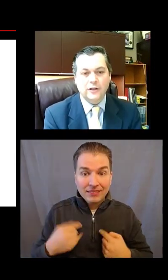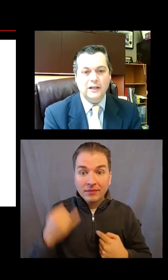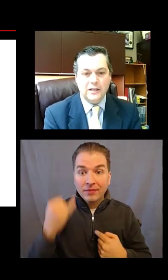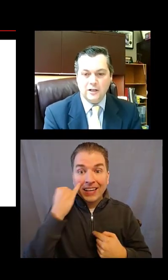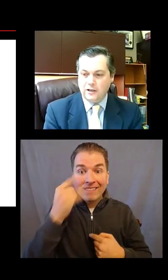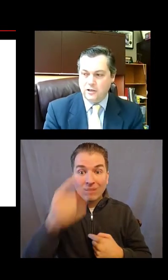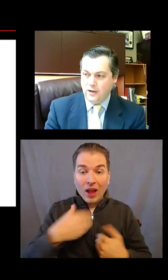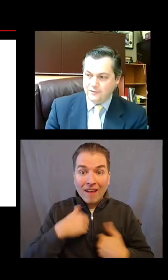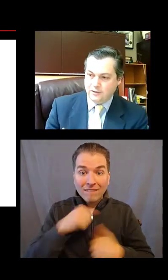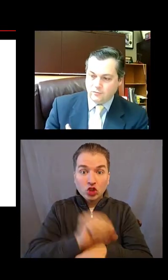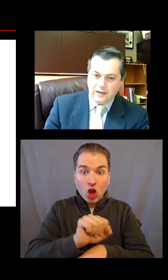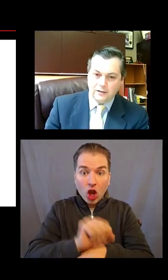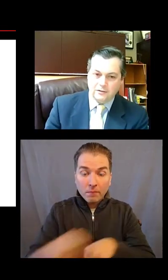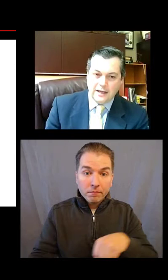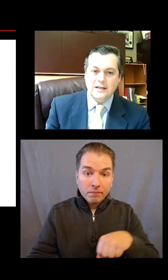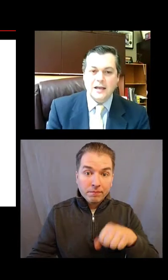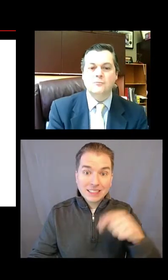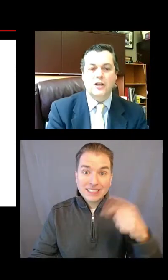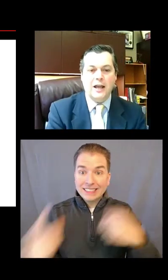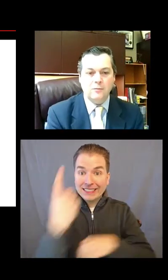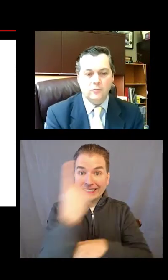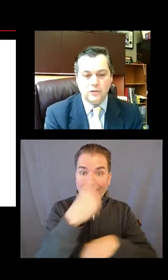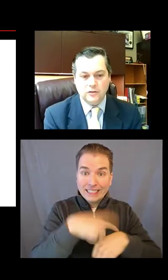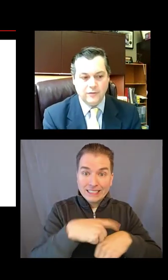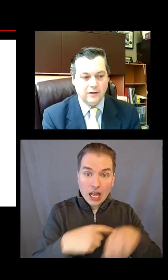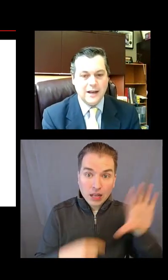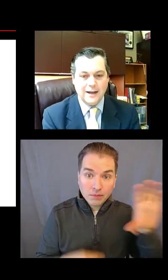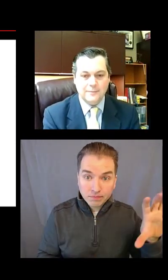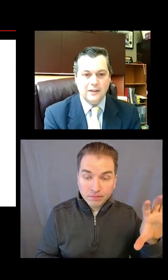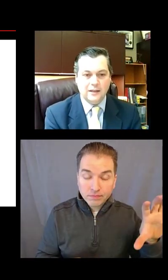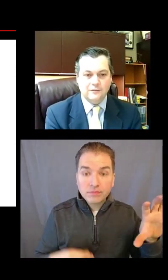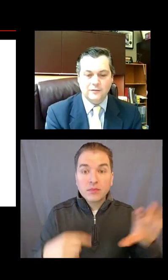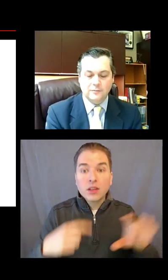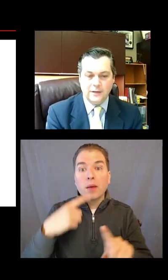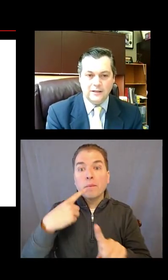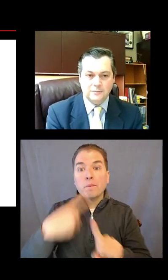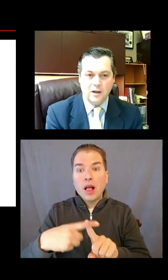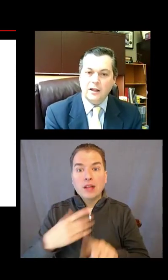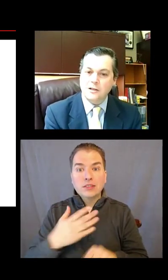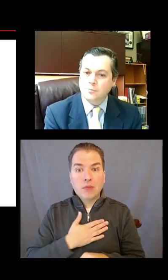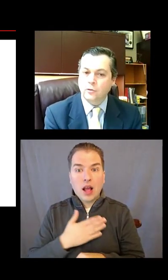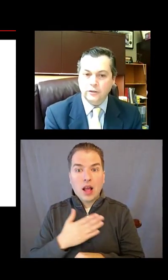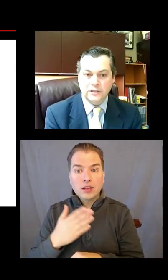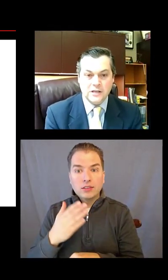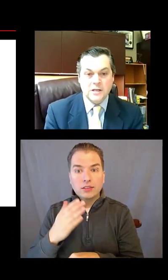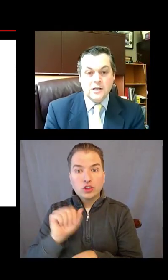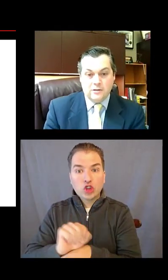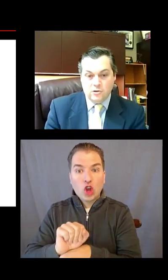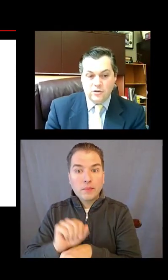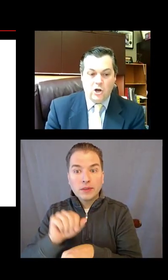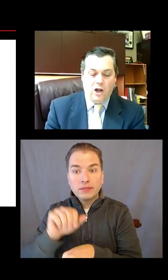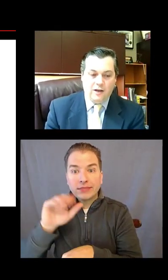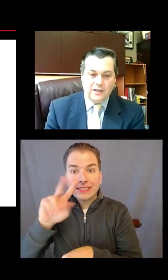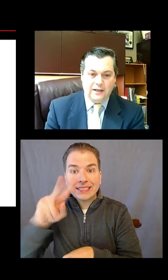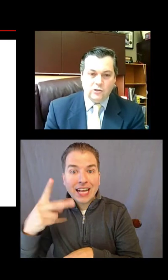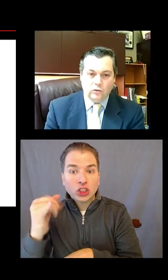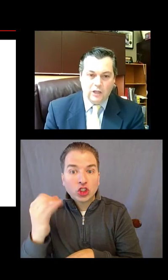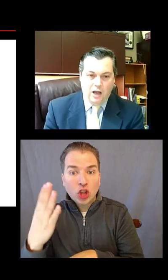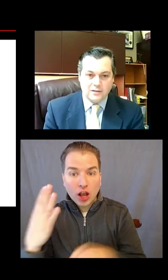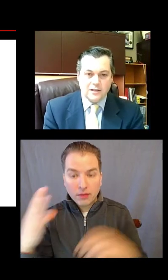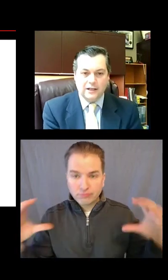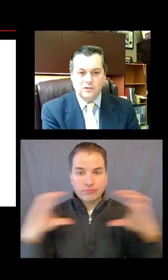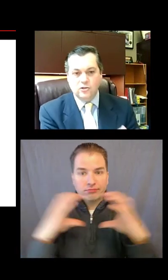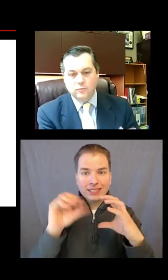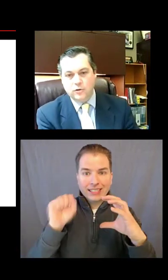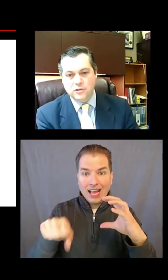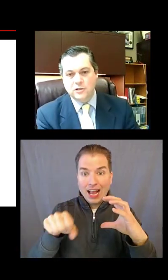loss during a year, you have a regular daytime job, which is a very common thing for many small entrepreneurs, you can offset your